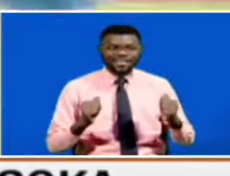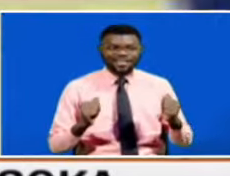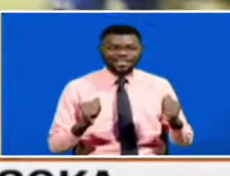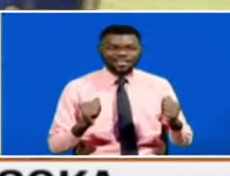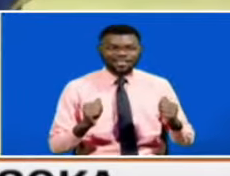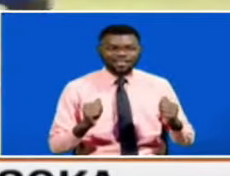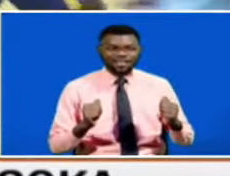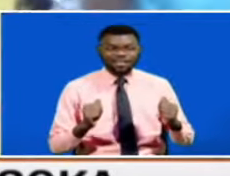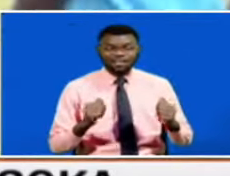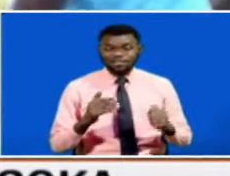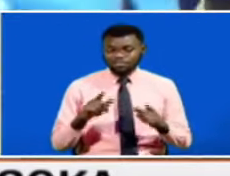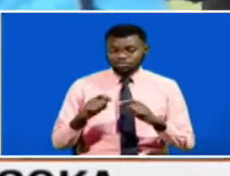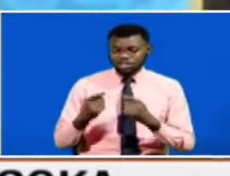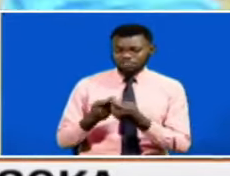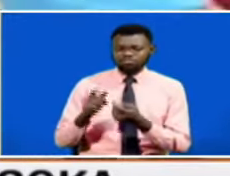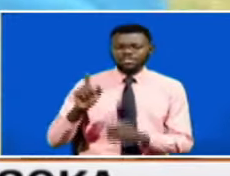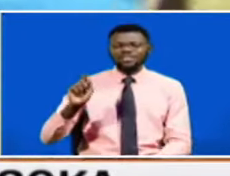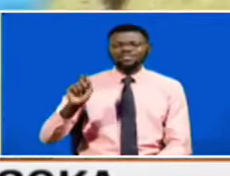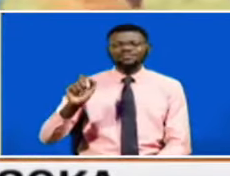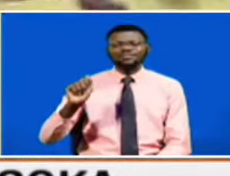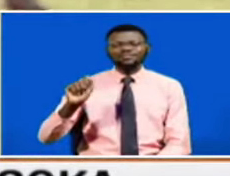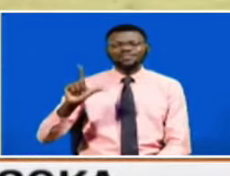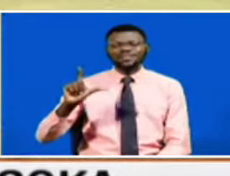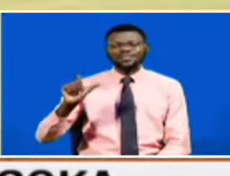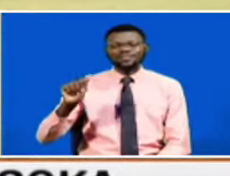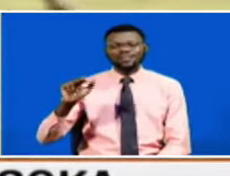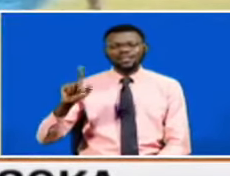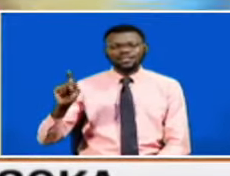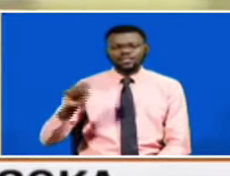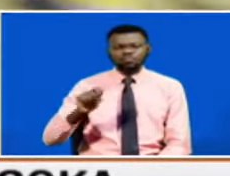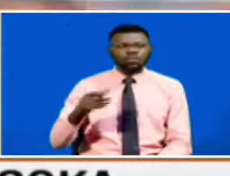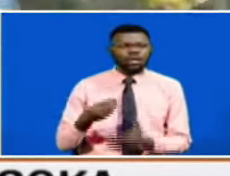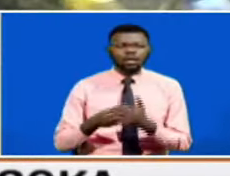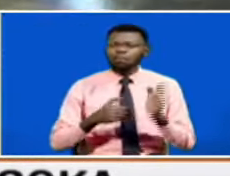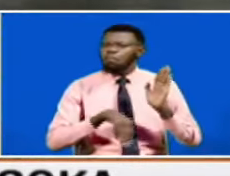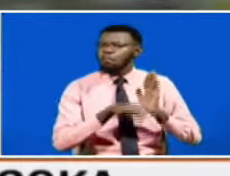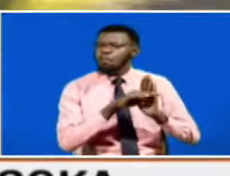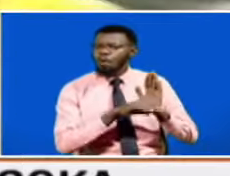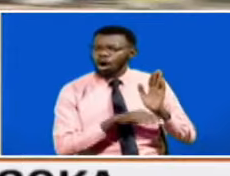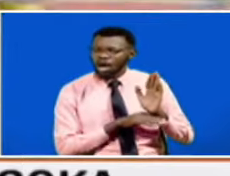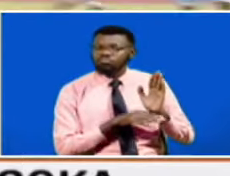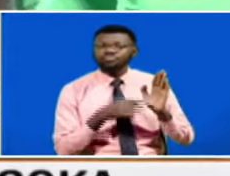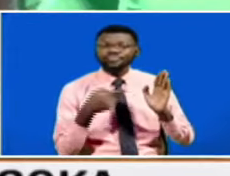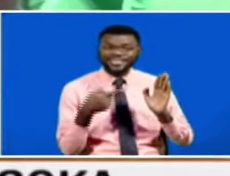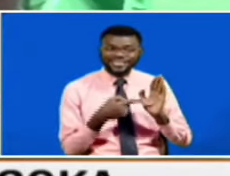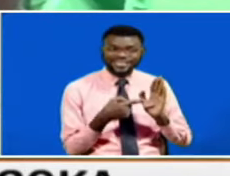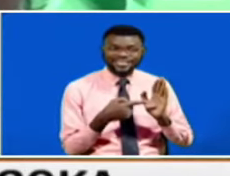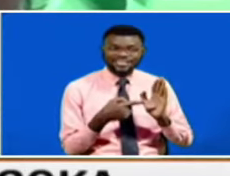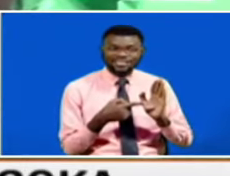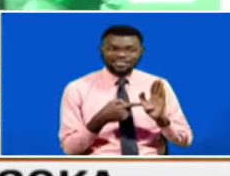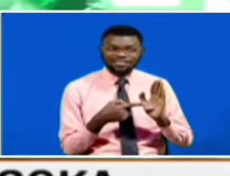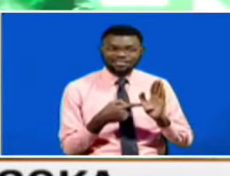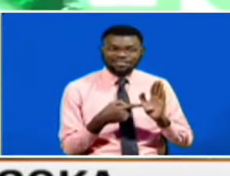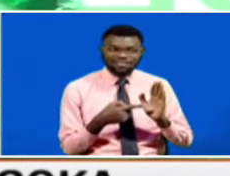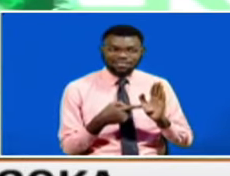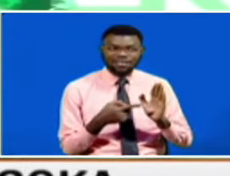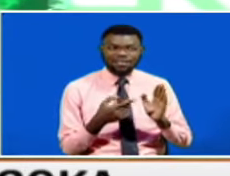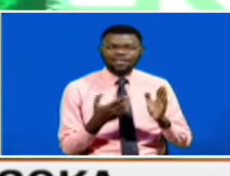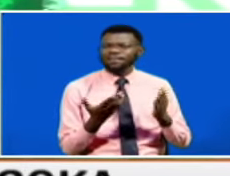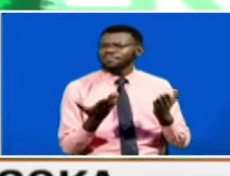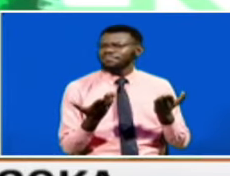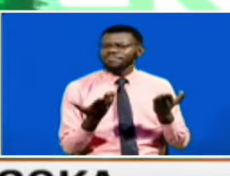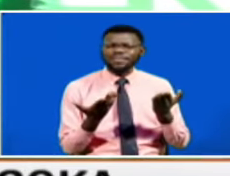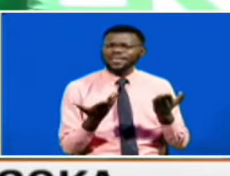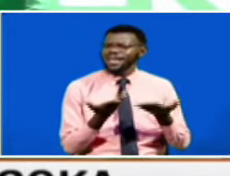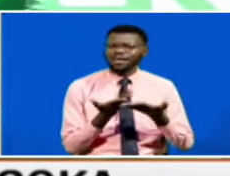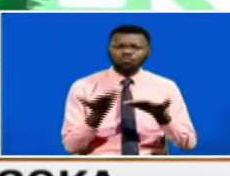Talanta Hela squad. This program, we assemble we call the player from all over the